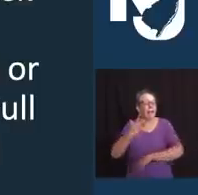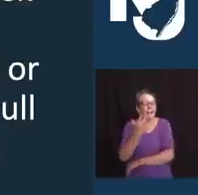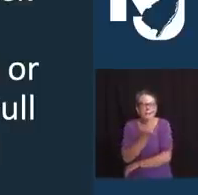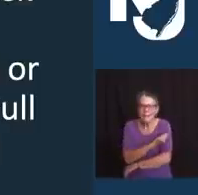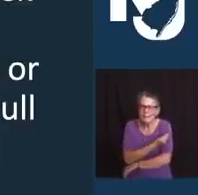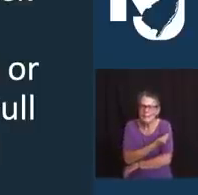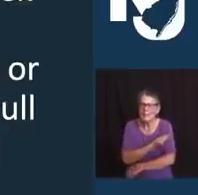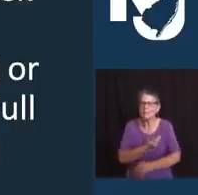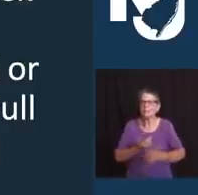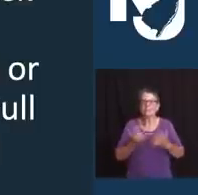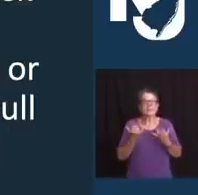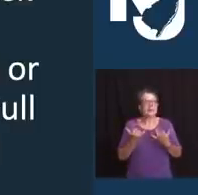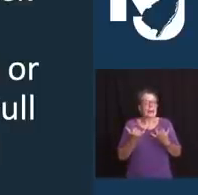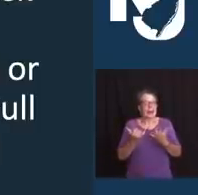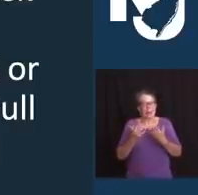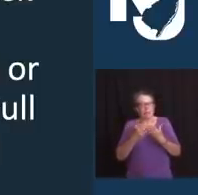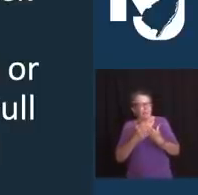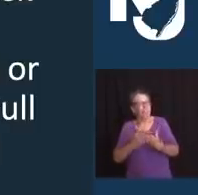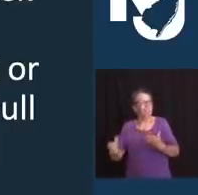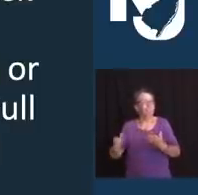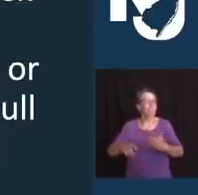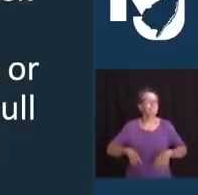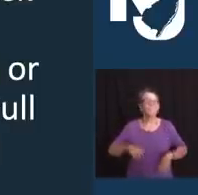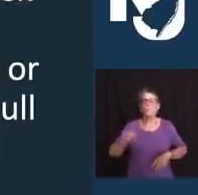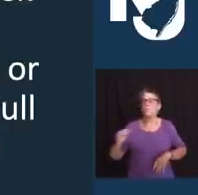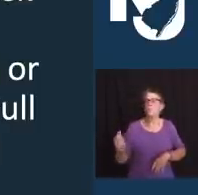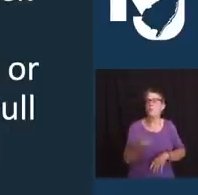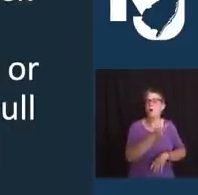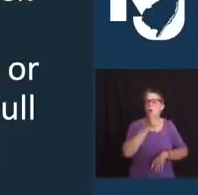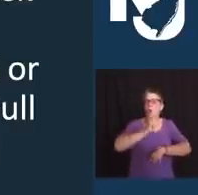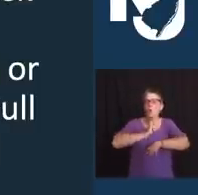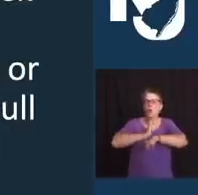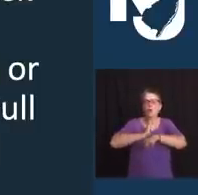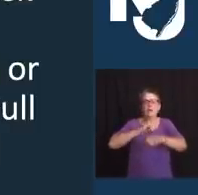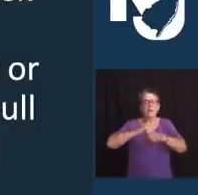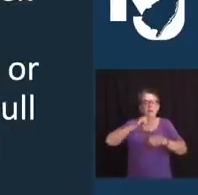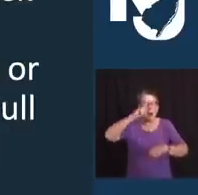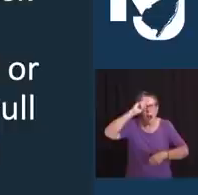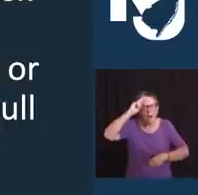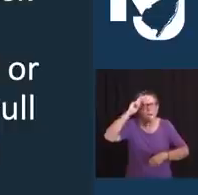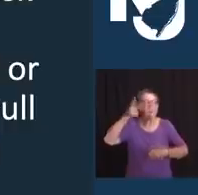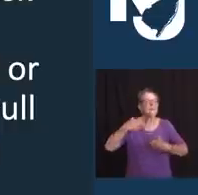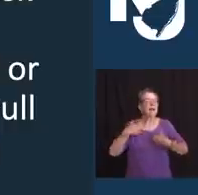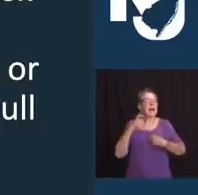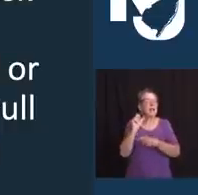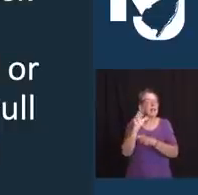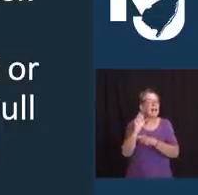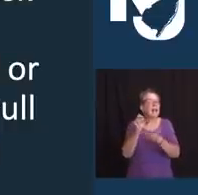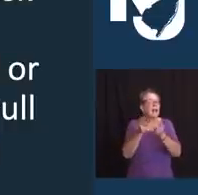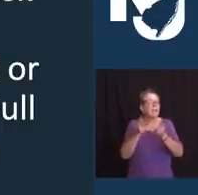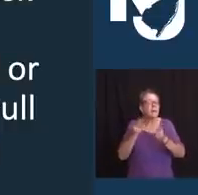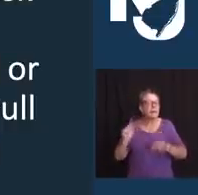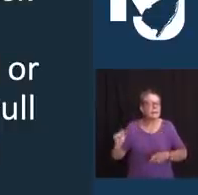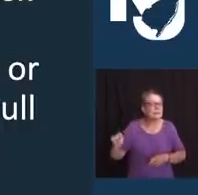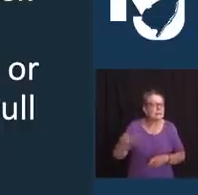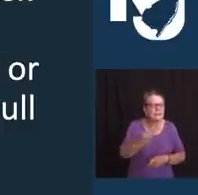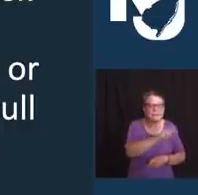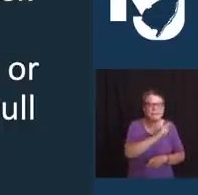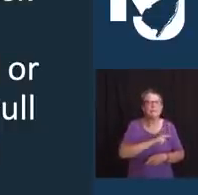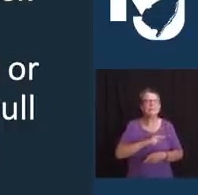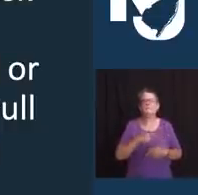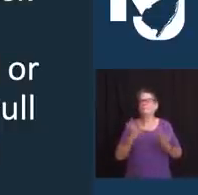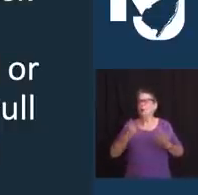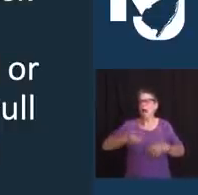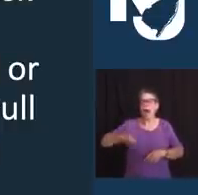healthcare facilities and other high-risk congregate settings are required to either complete a full